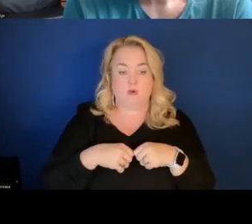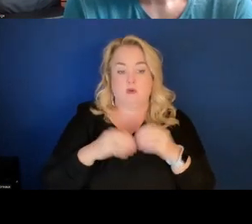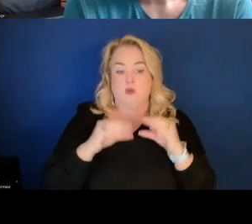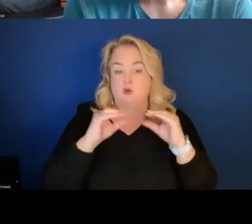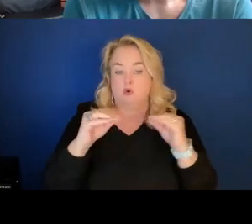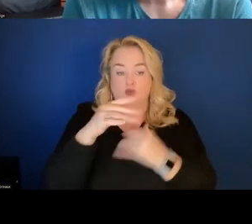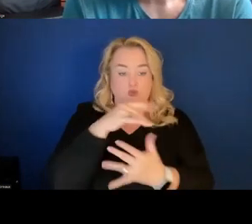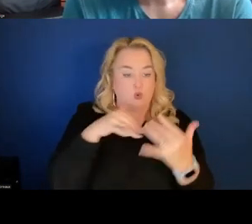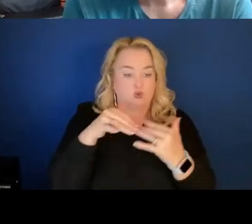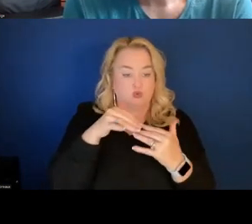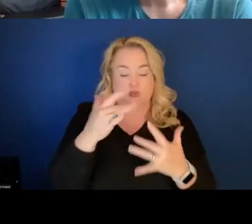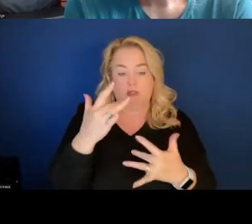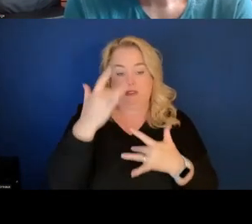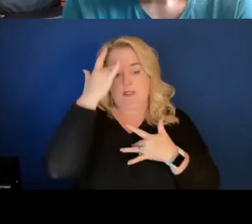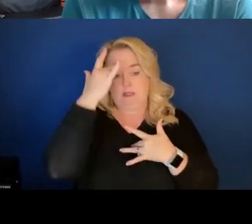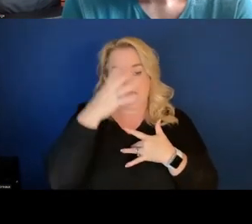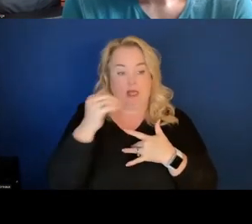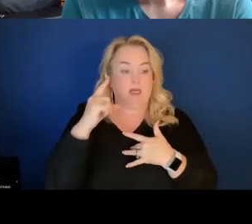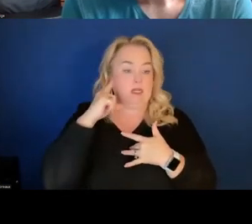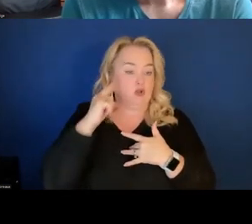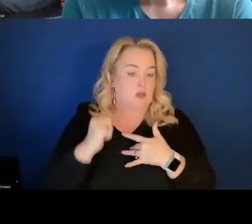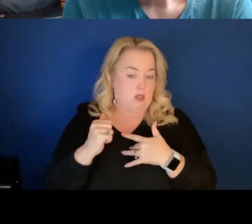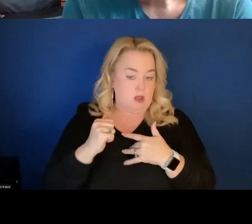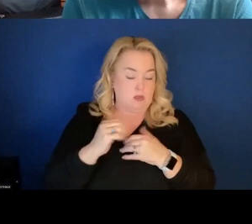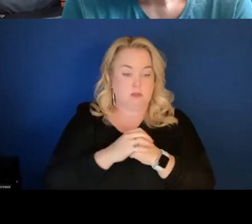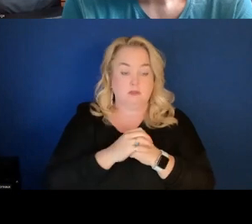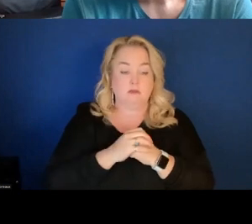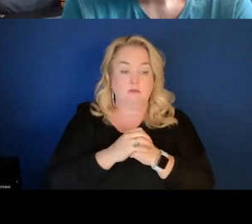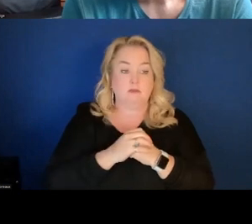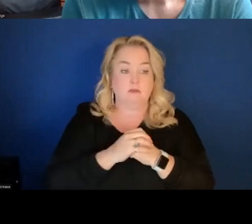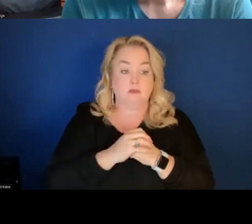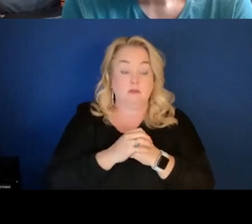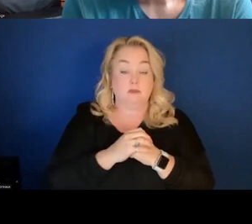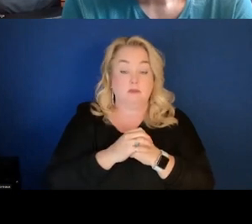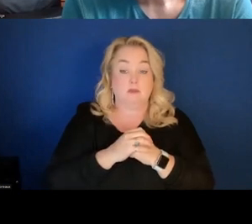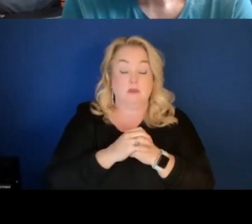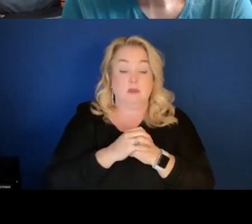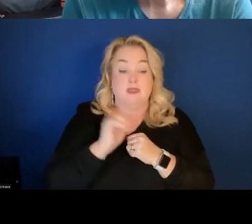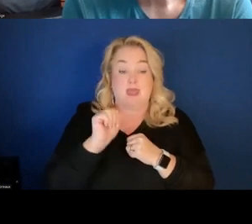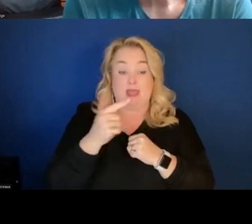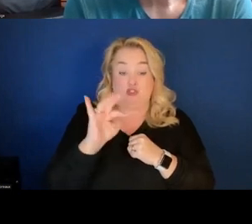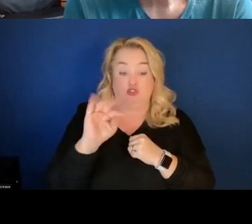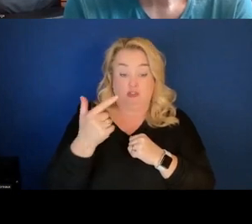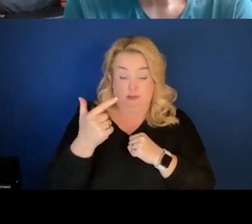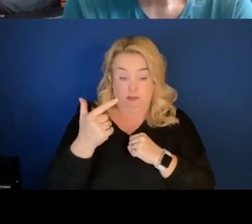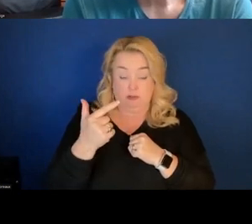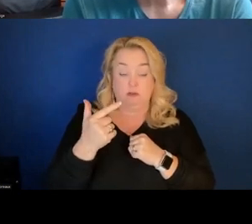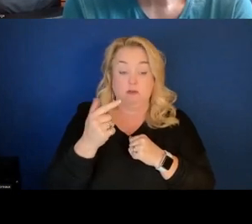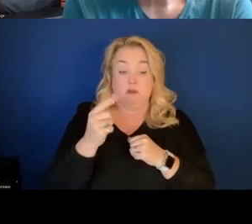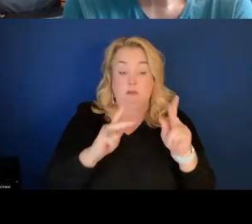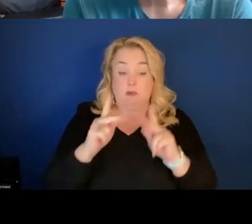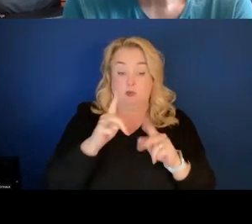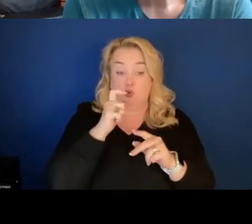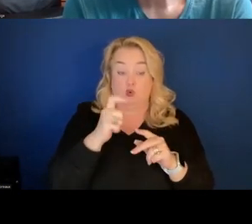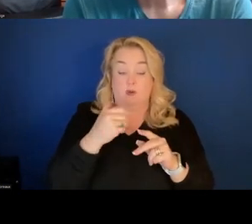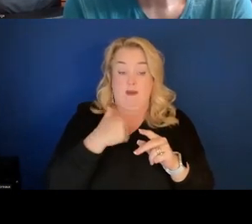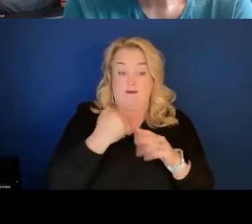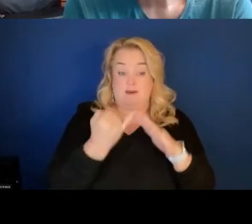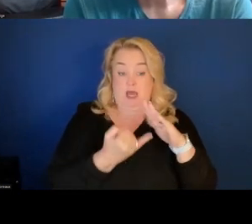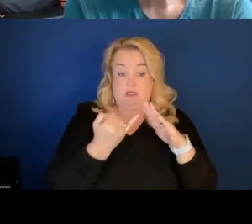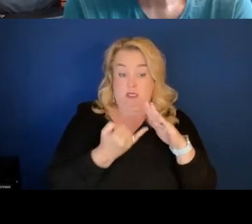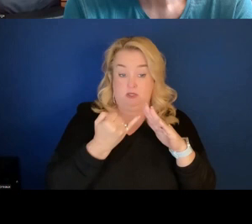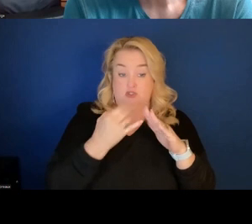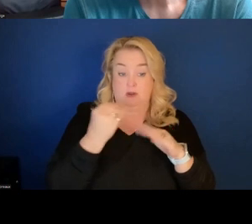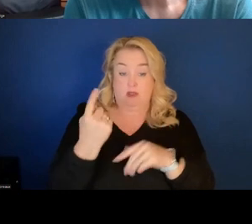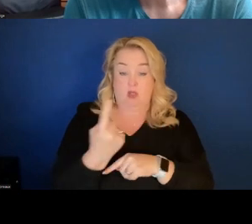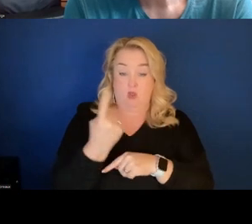network, illness, and hearing loss. According to the National Institute on Aging, individuals experiencing social isolation and